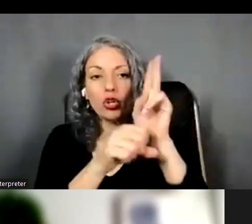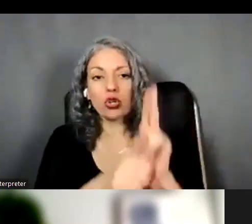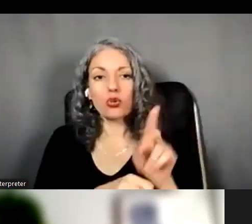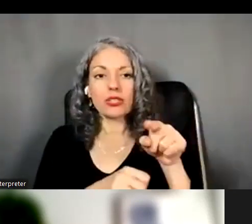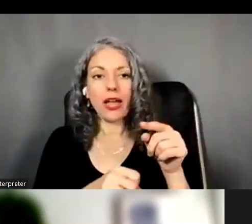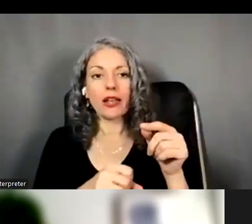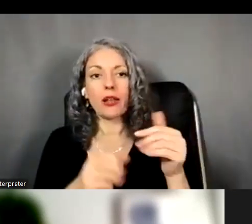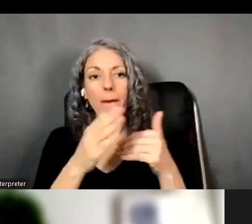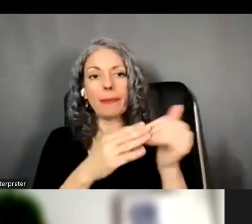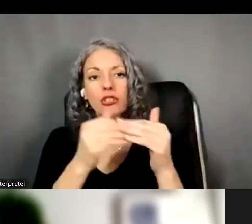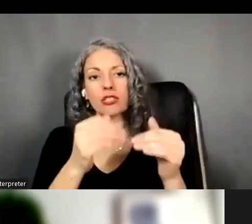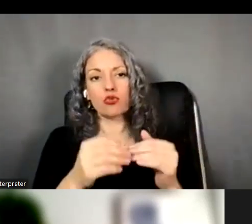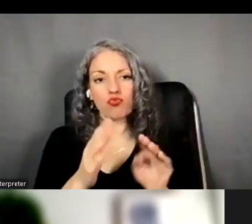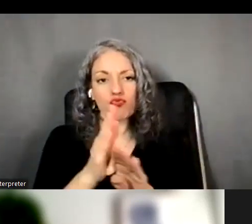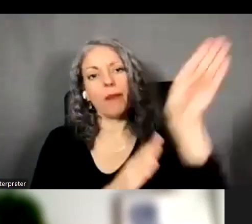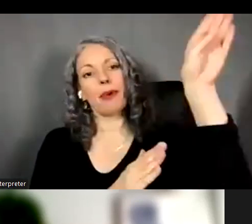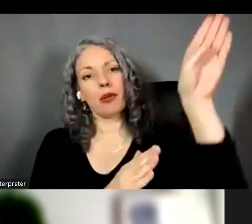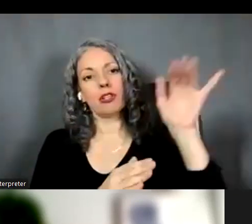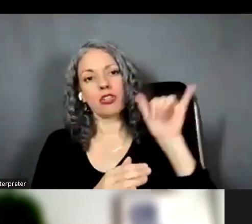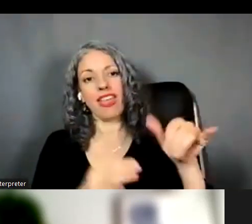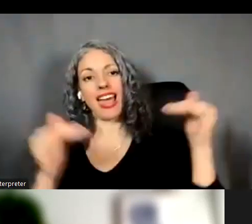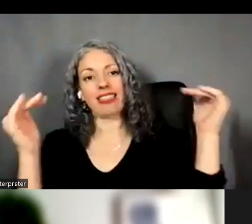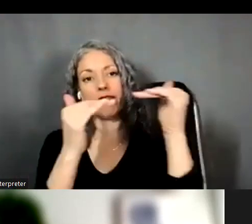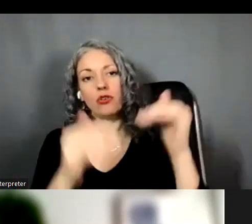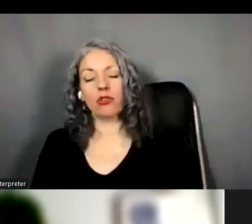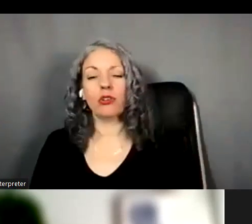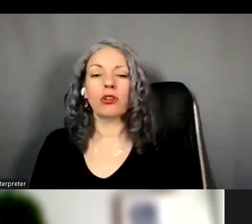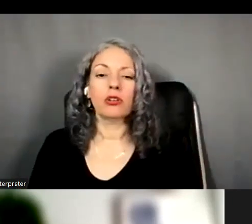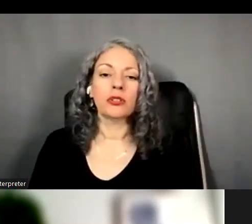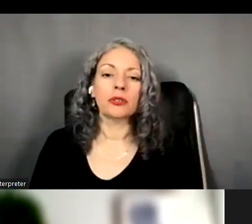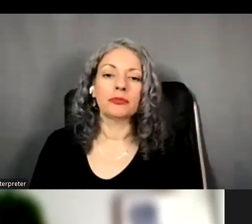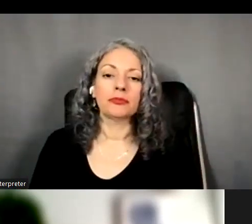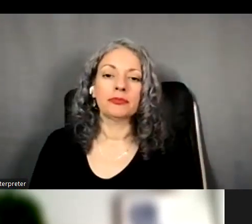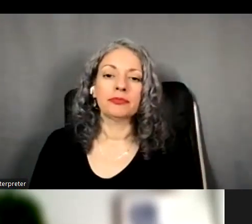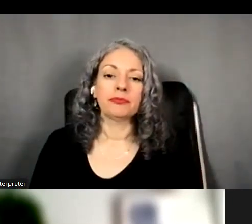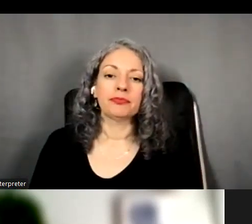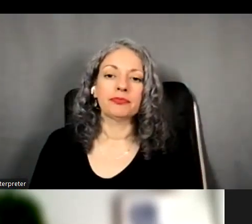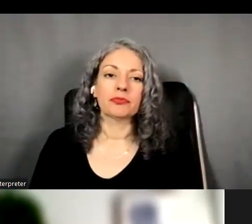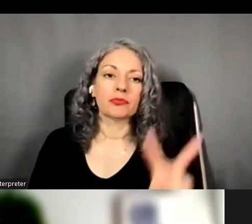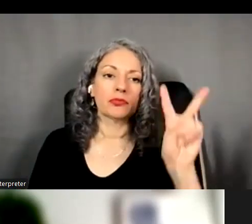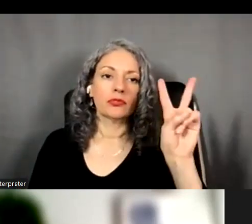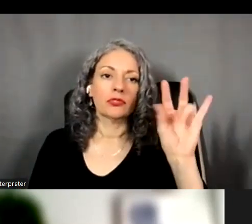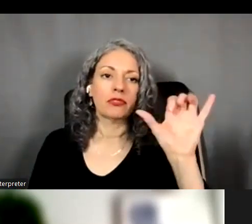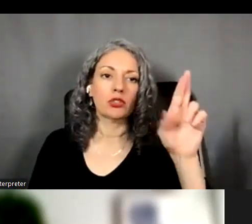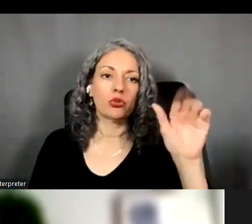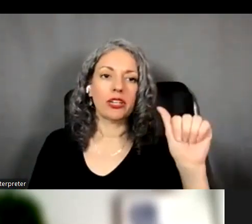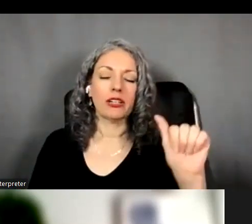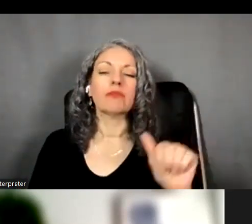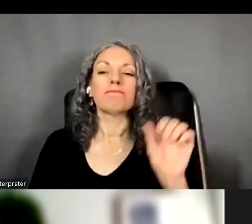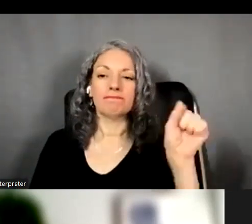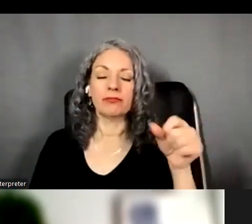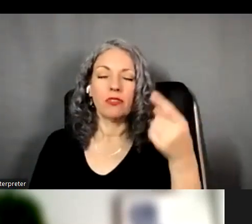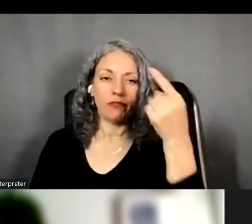to ramp up to that level. Great, thank you. And Victoria, last but not Sure. least. Sure. For